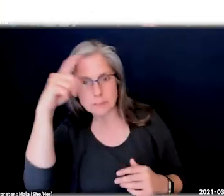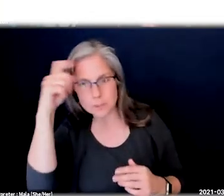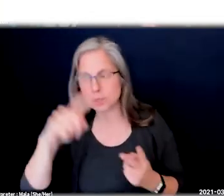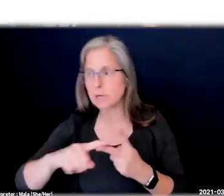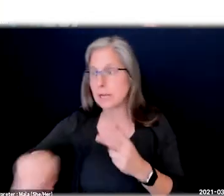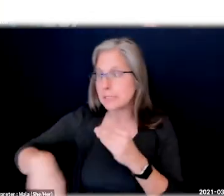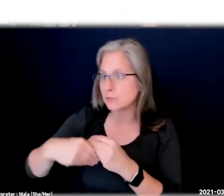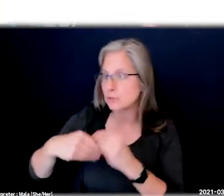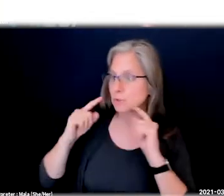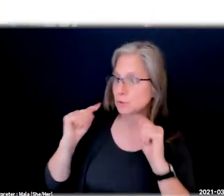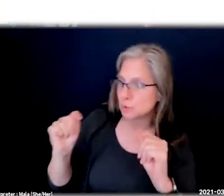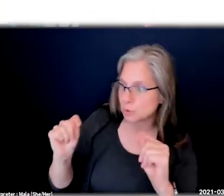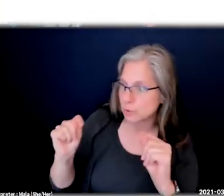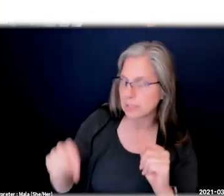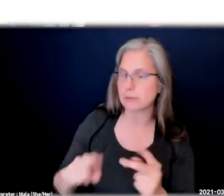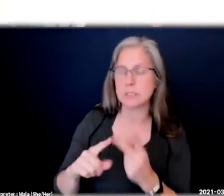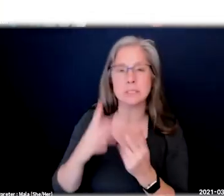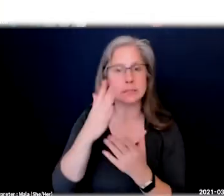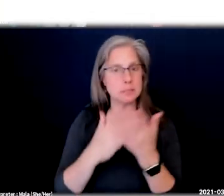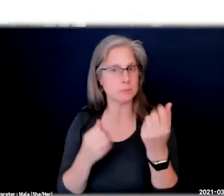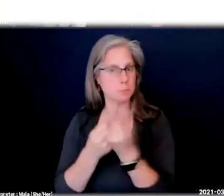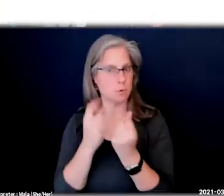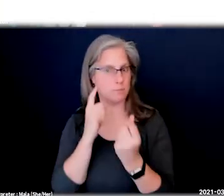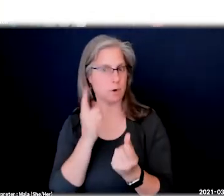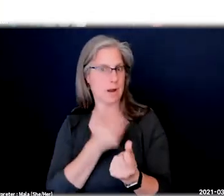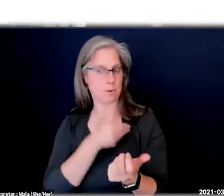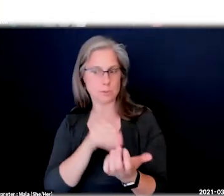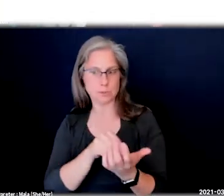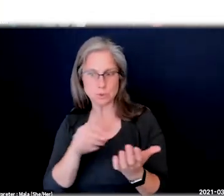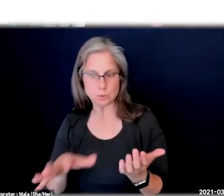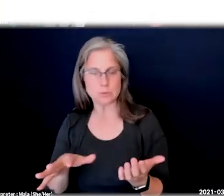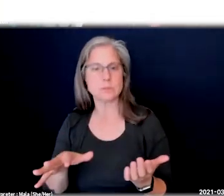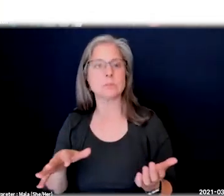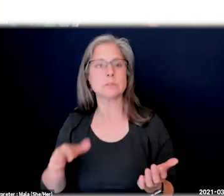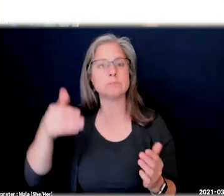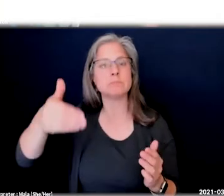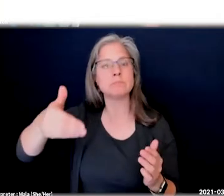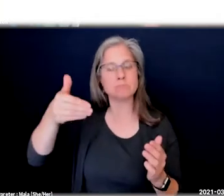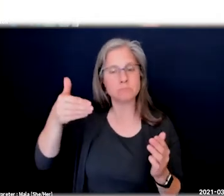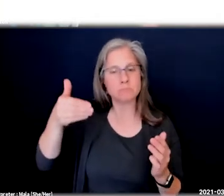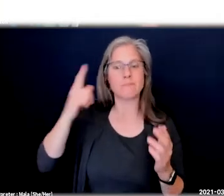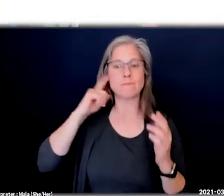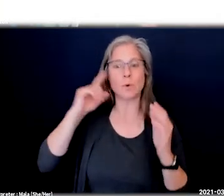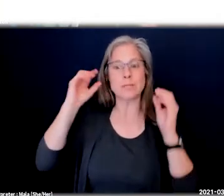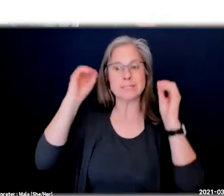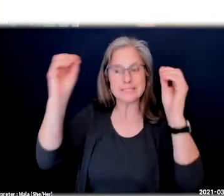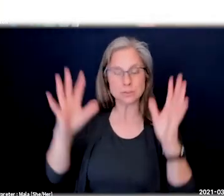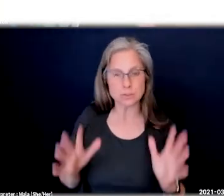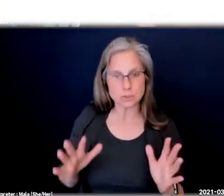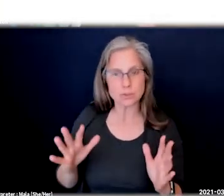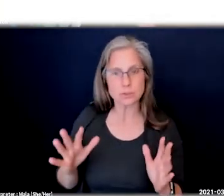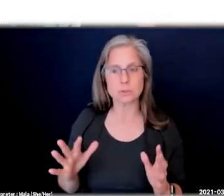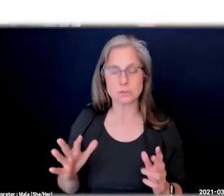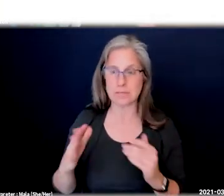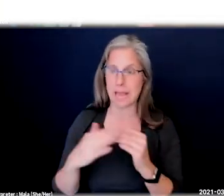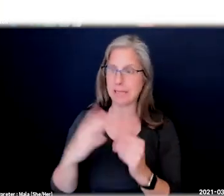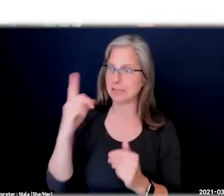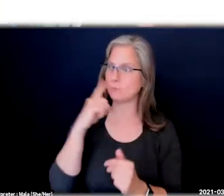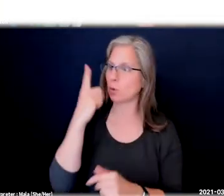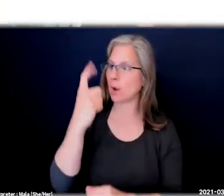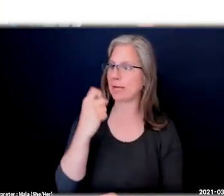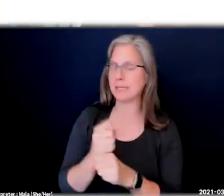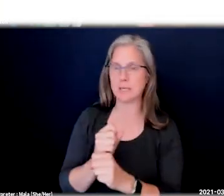programs, some support for our students, and perhaps even for additional teachers, at least for a one-year